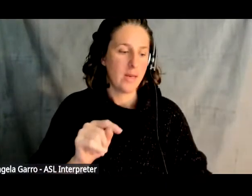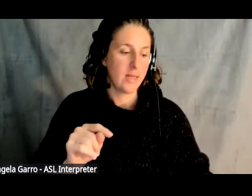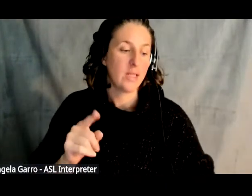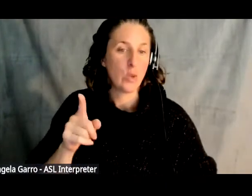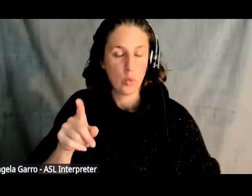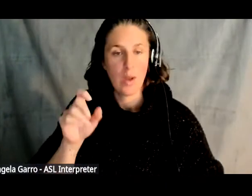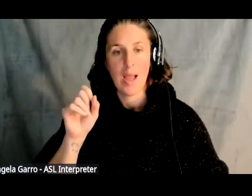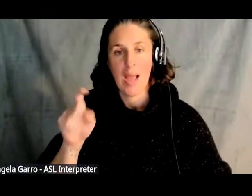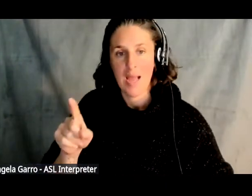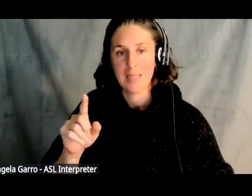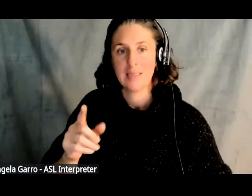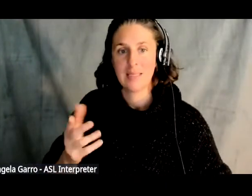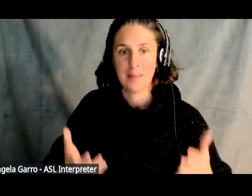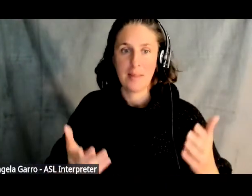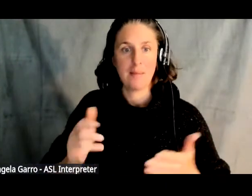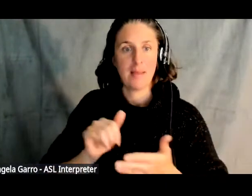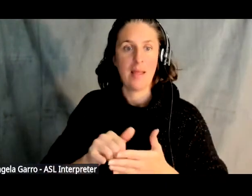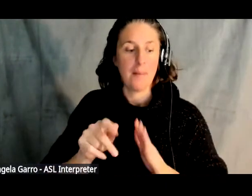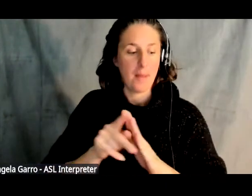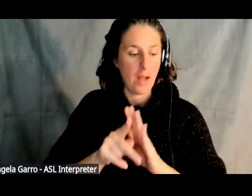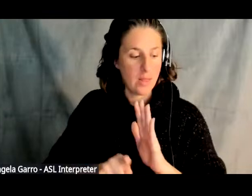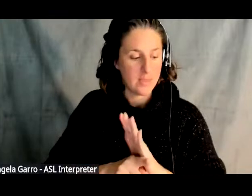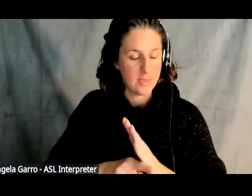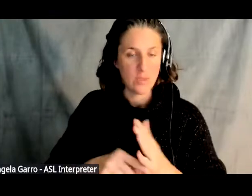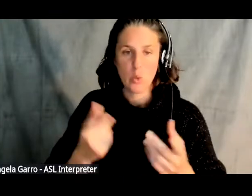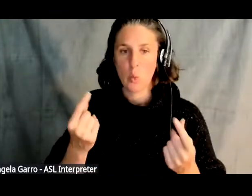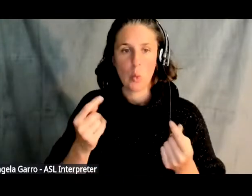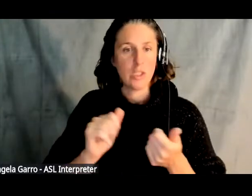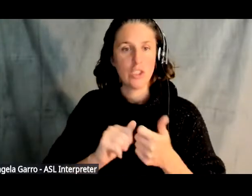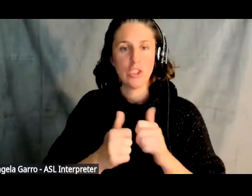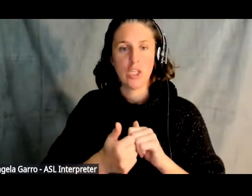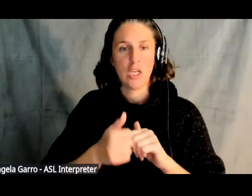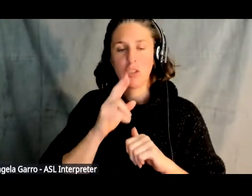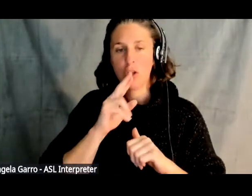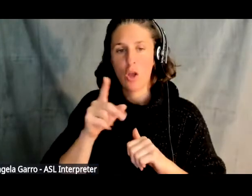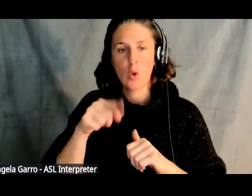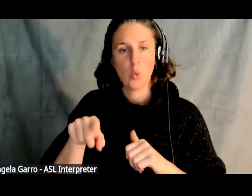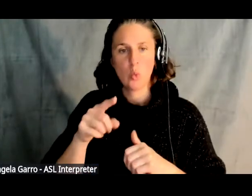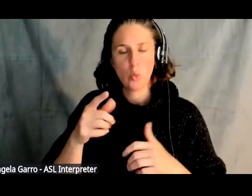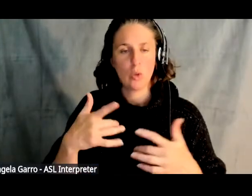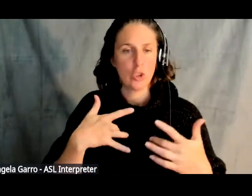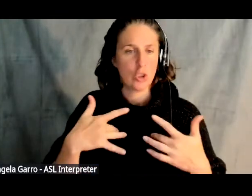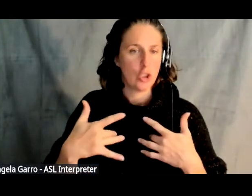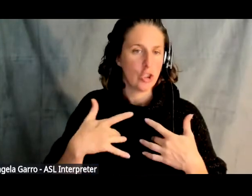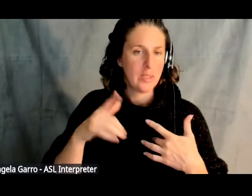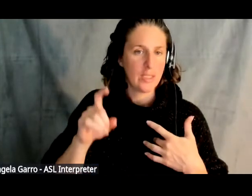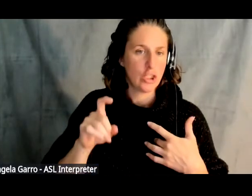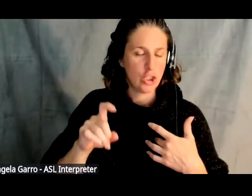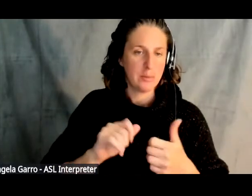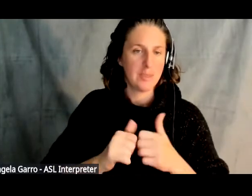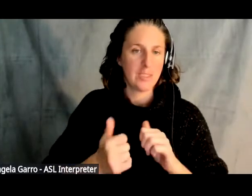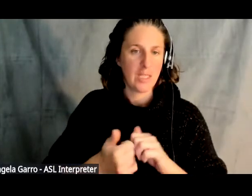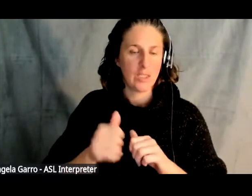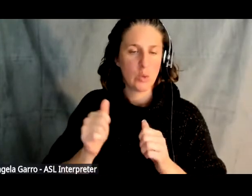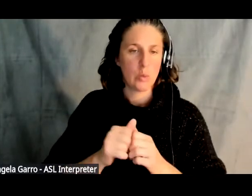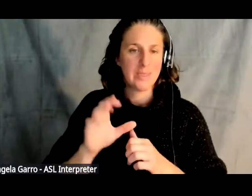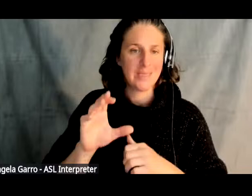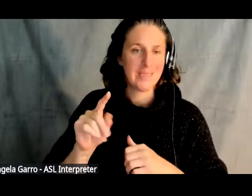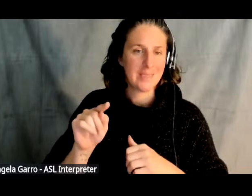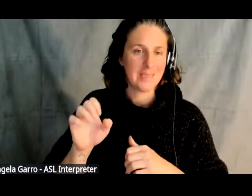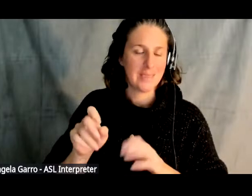asking maybe that policy. So what changes are you concerning that should be changed with the CTE